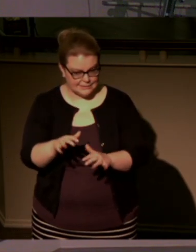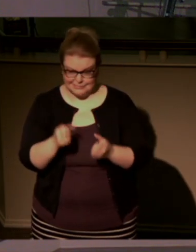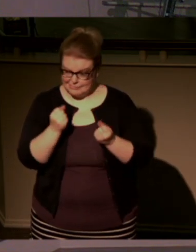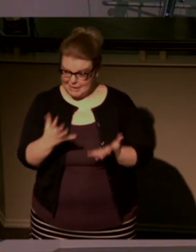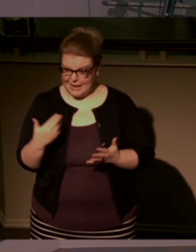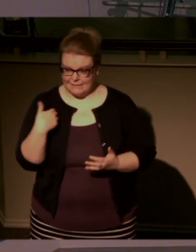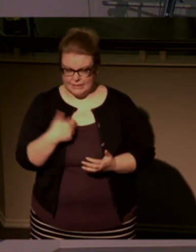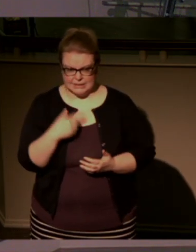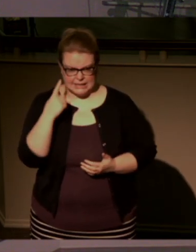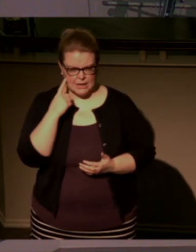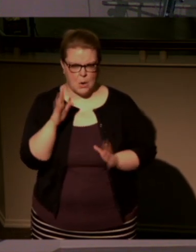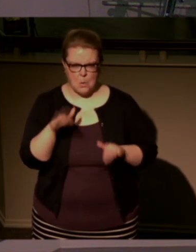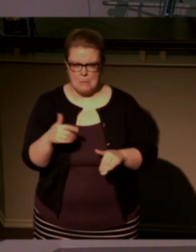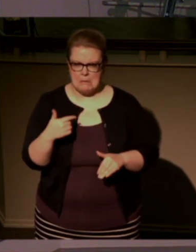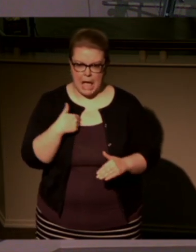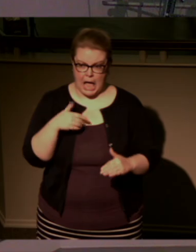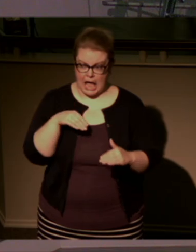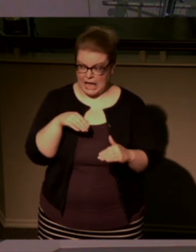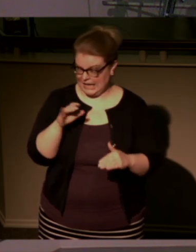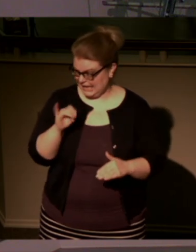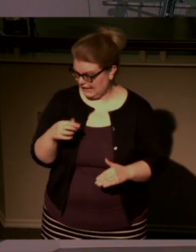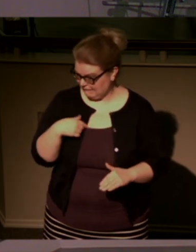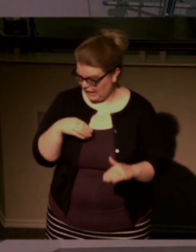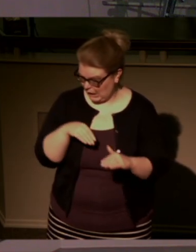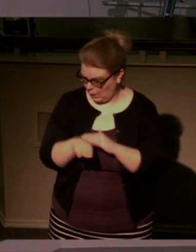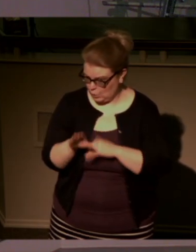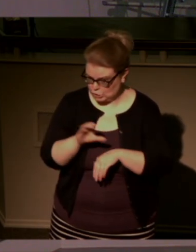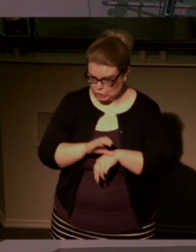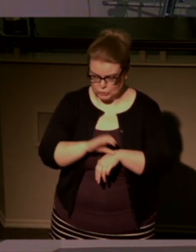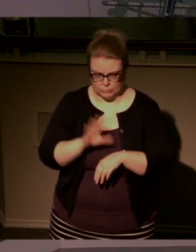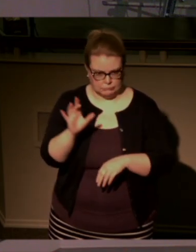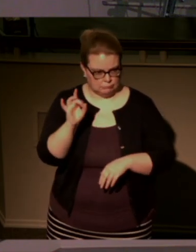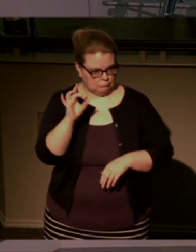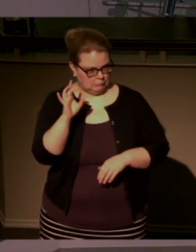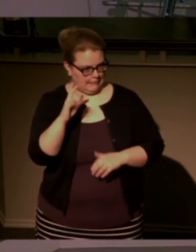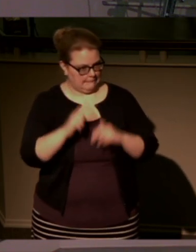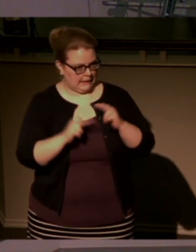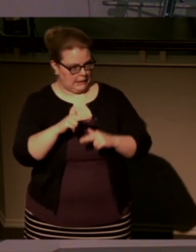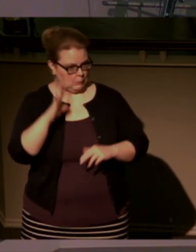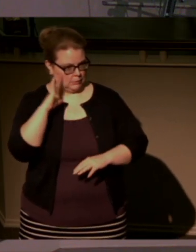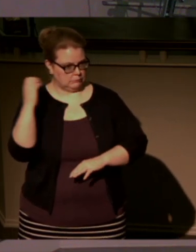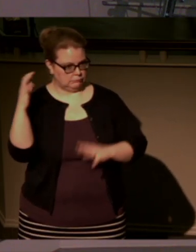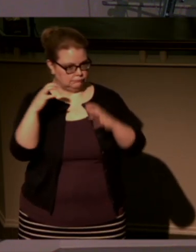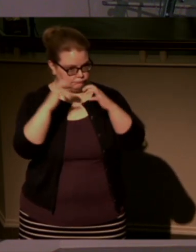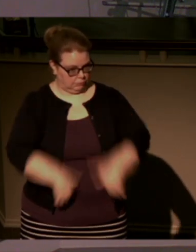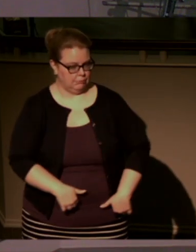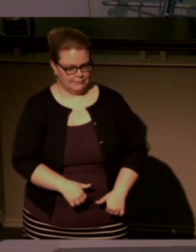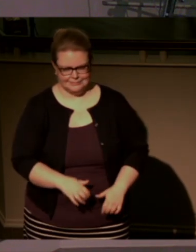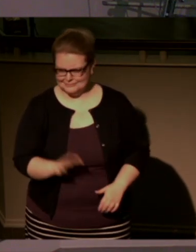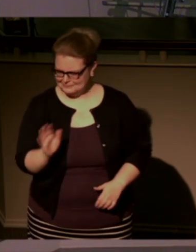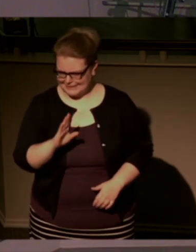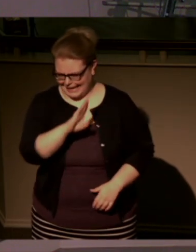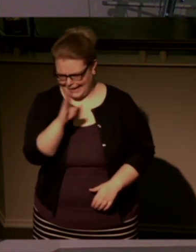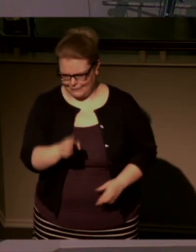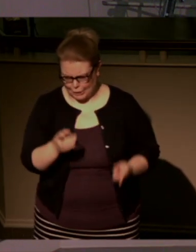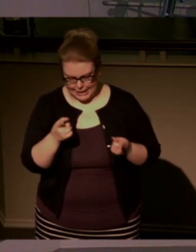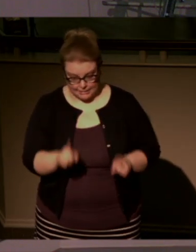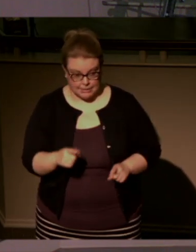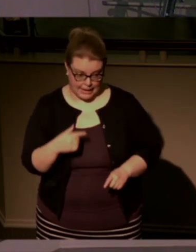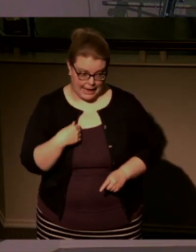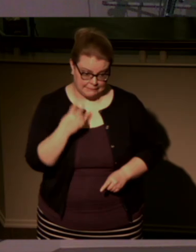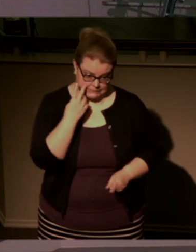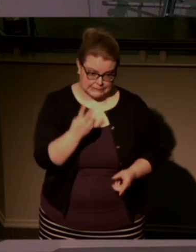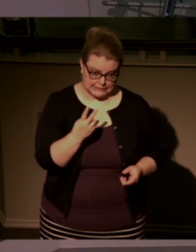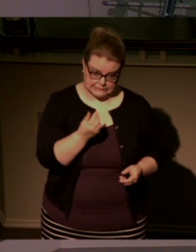walking into a church will make the roof collapse. I tell you, that is yet to happen by anybody. And I've seen some folks that don't belong in church come